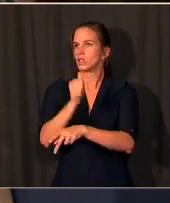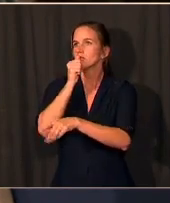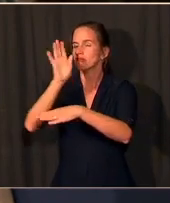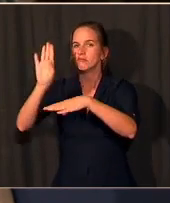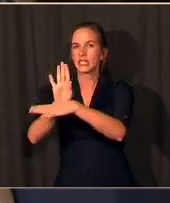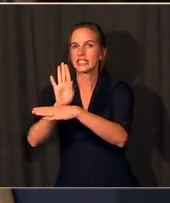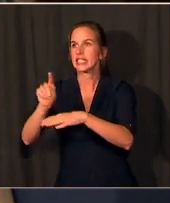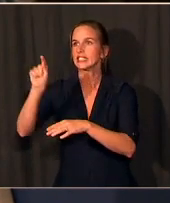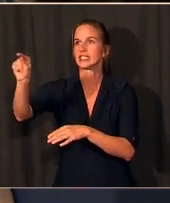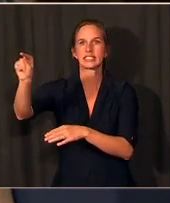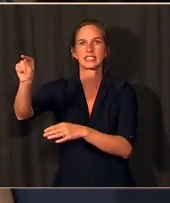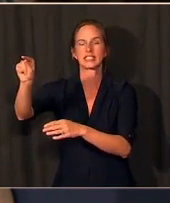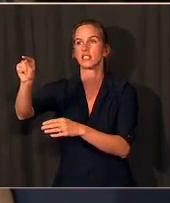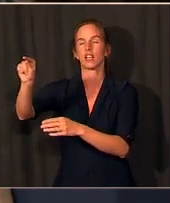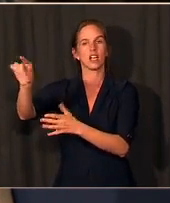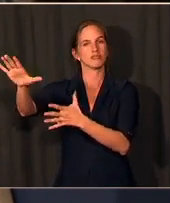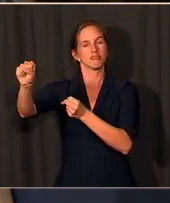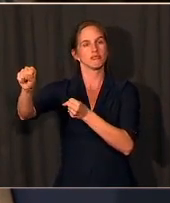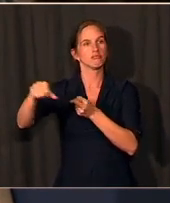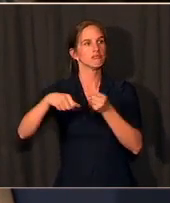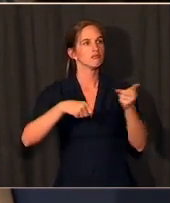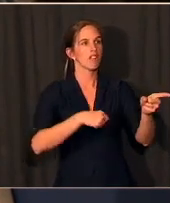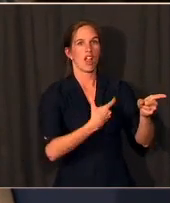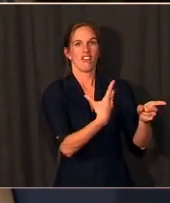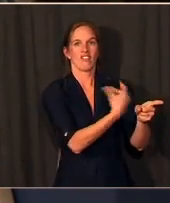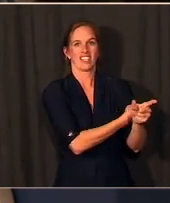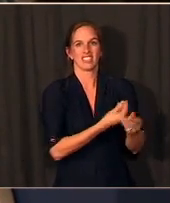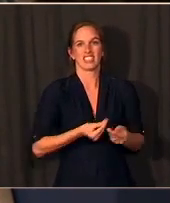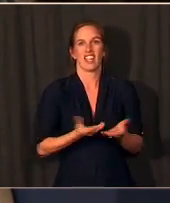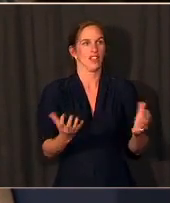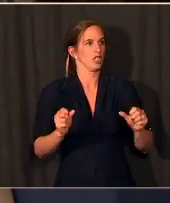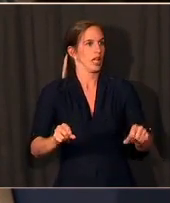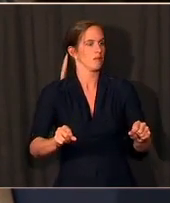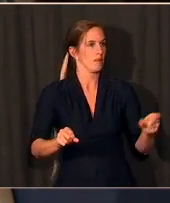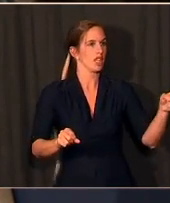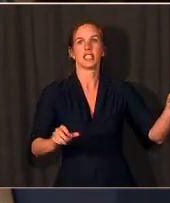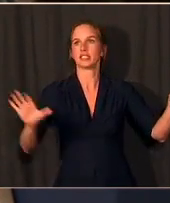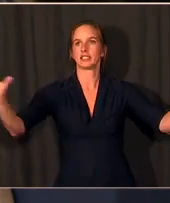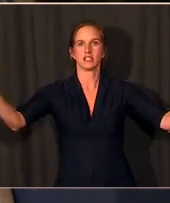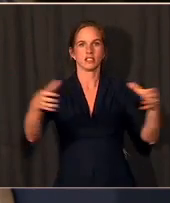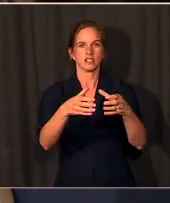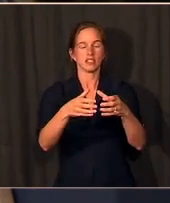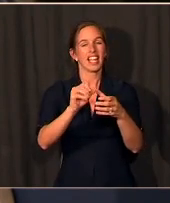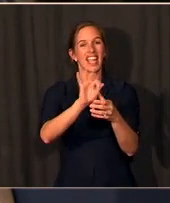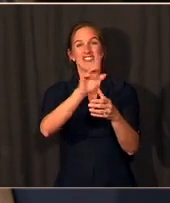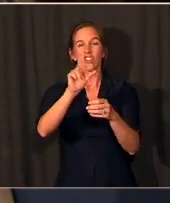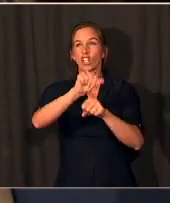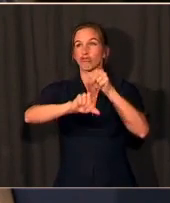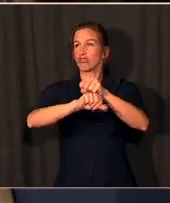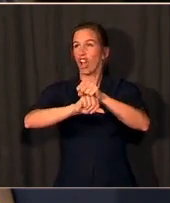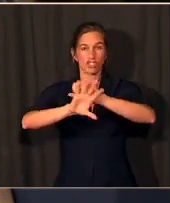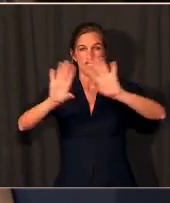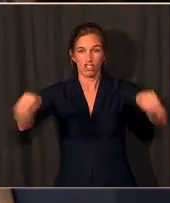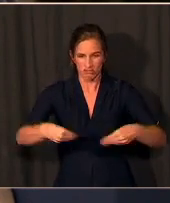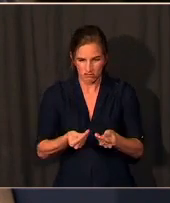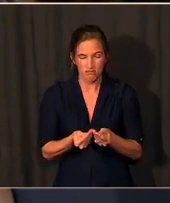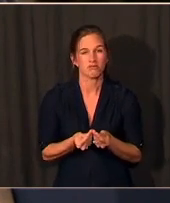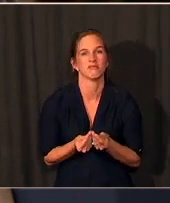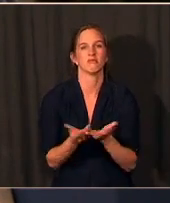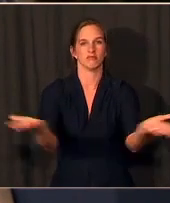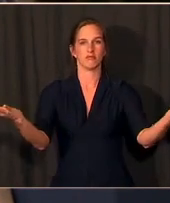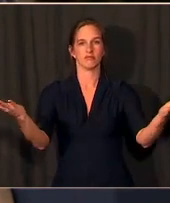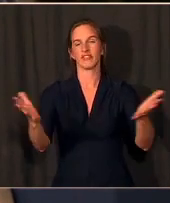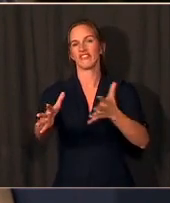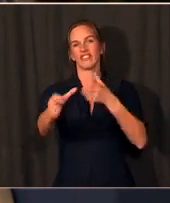the existing vaccine delivery capabilities and infrastructure. Our nation deserves